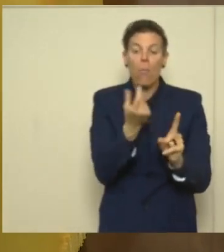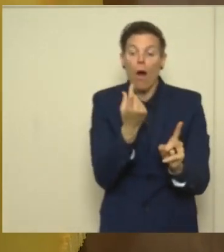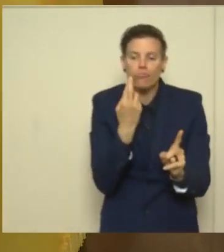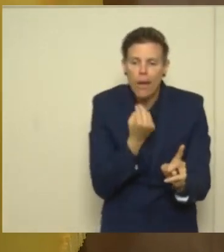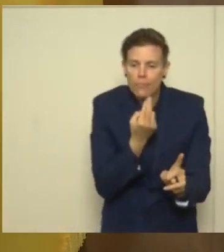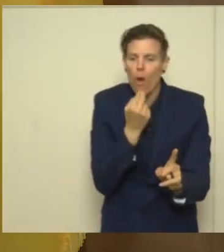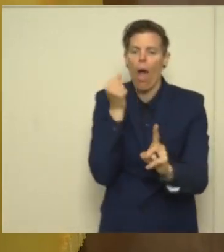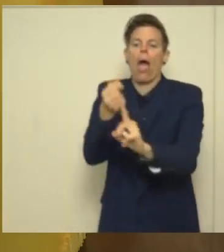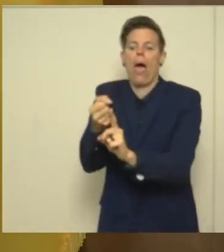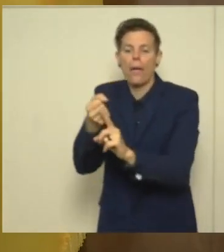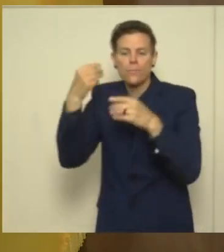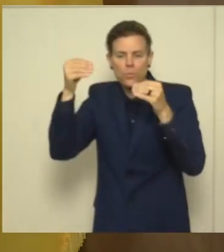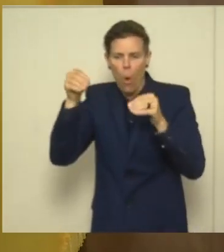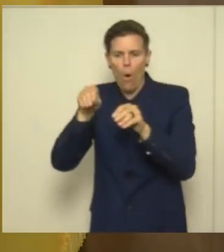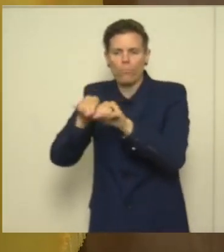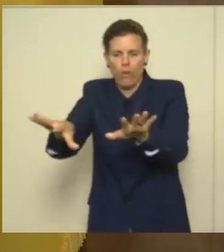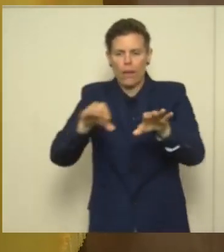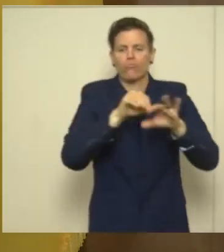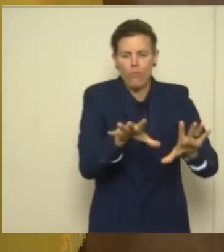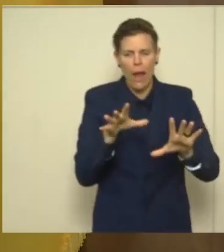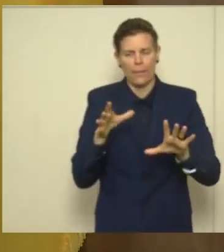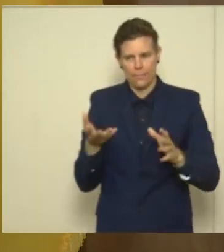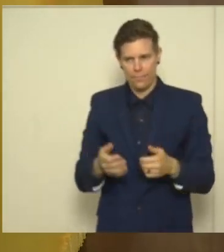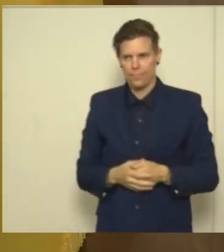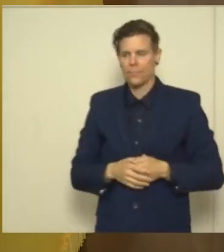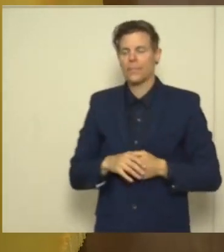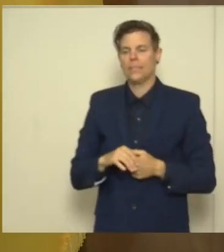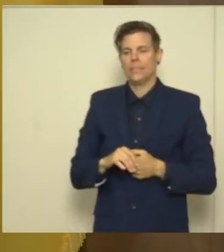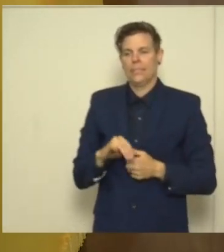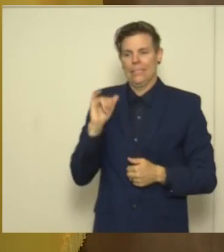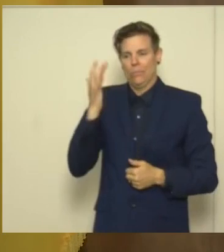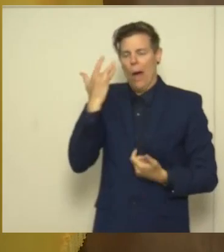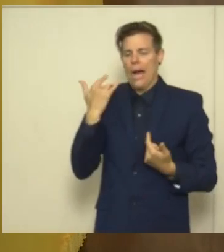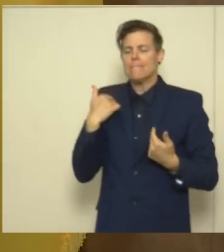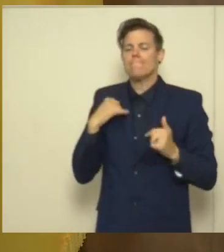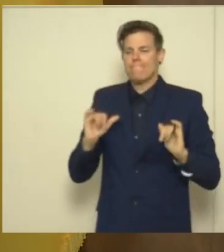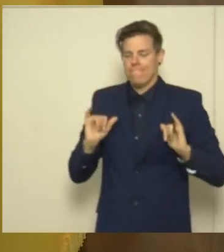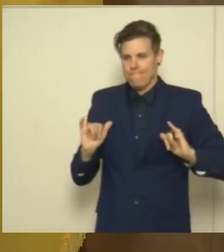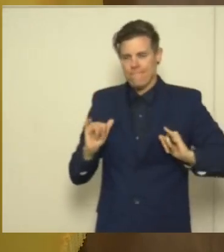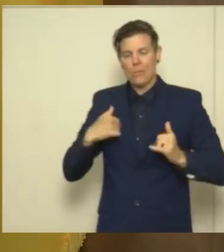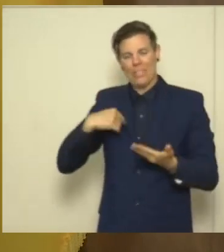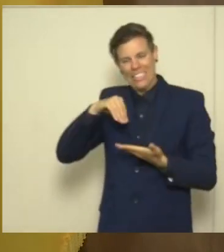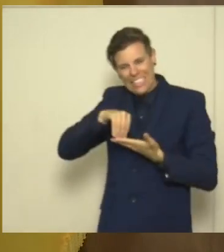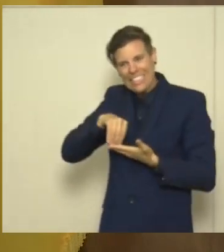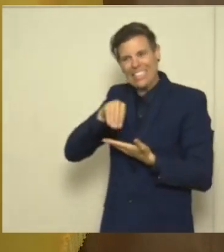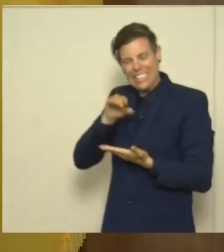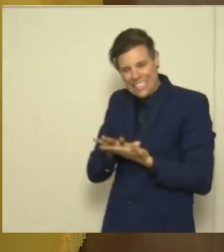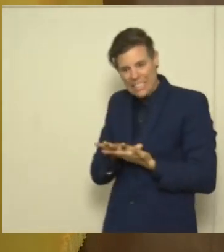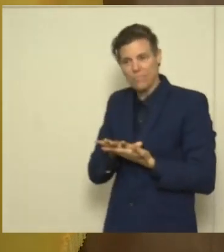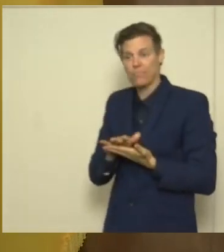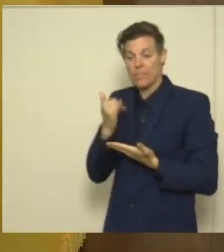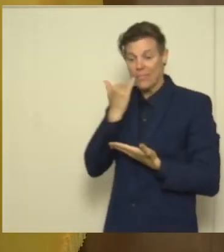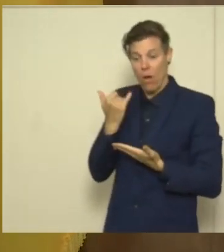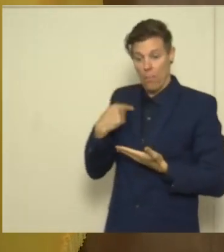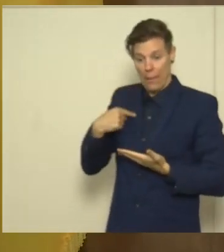and report data about when we have a positive case that we know about, because it comes to the Department of Health, we know about the